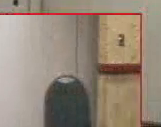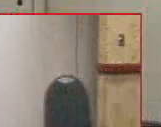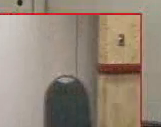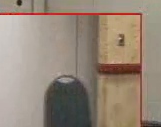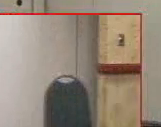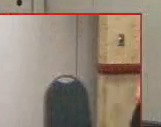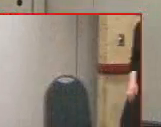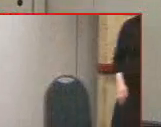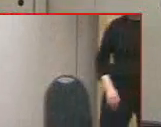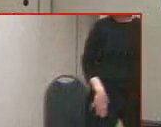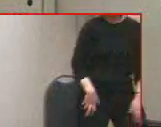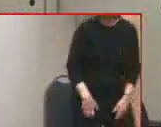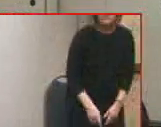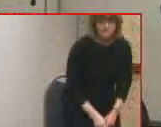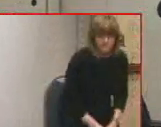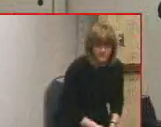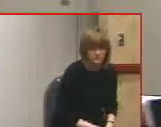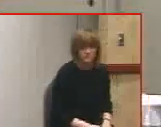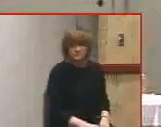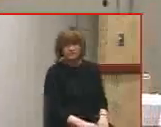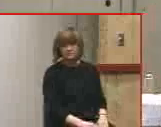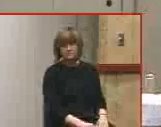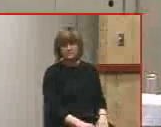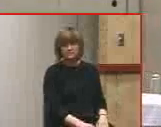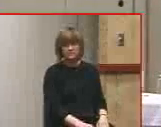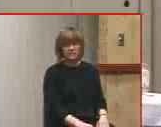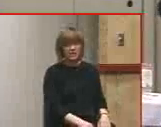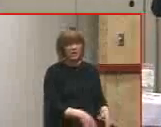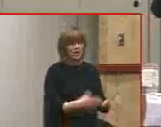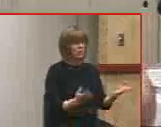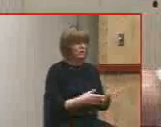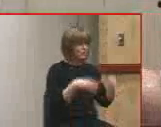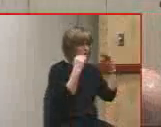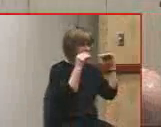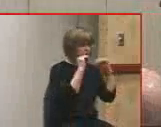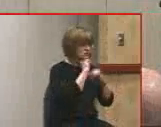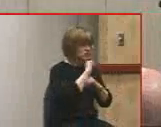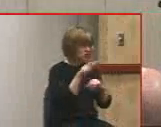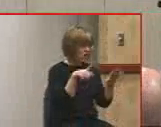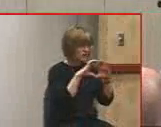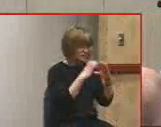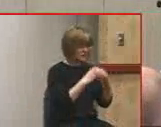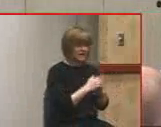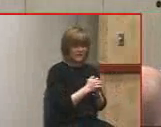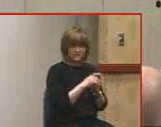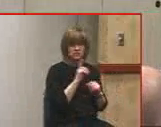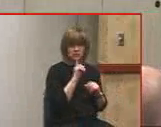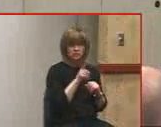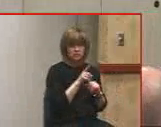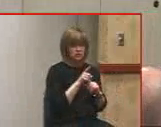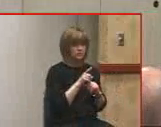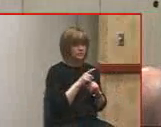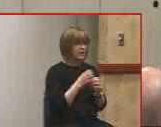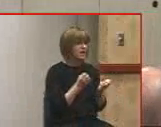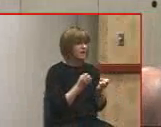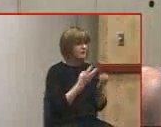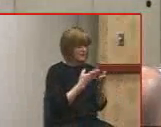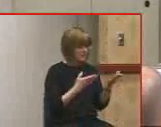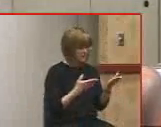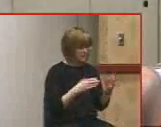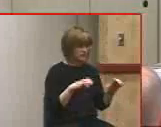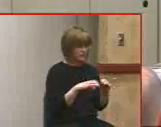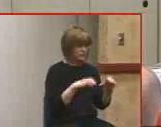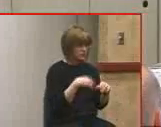What about teaching everybody in the class? Sure. a lot of the things that we do for